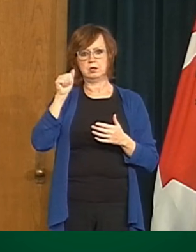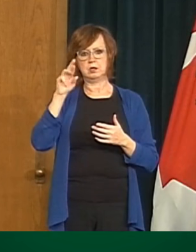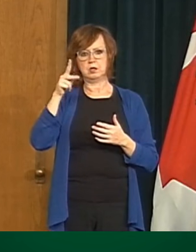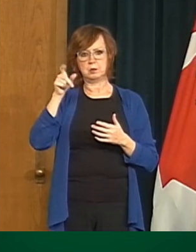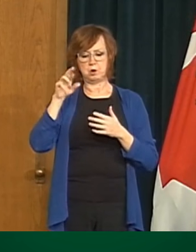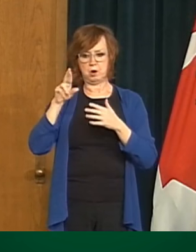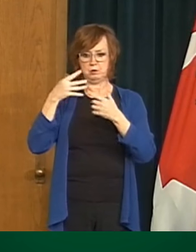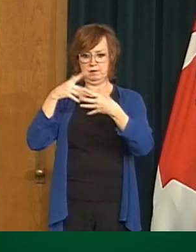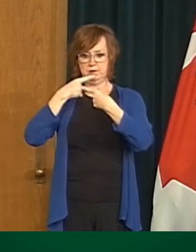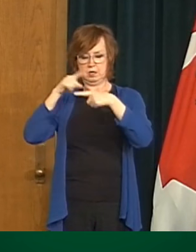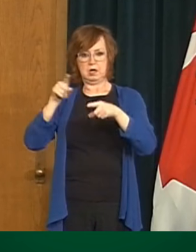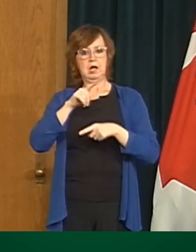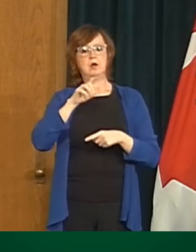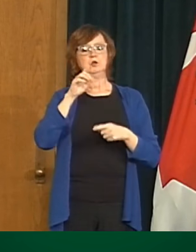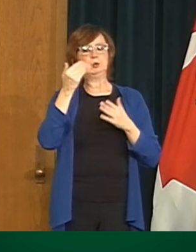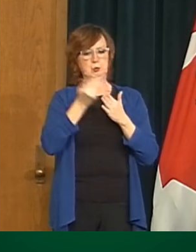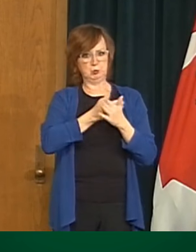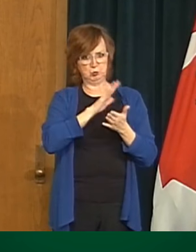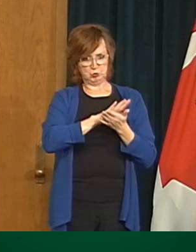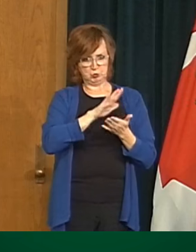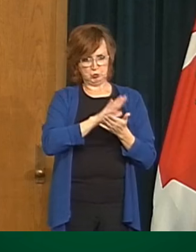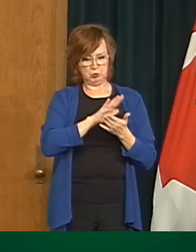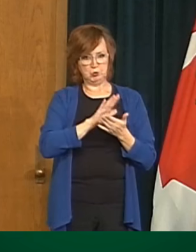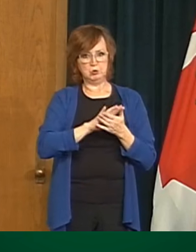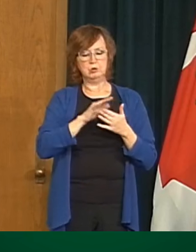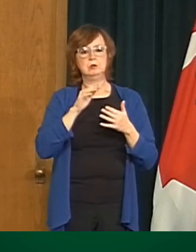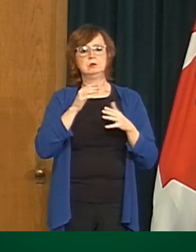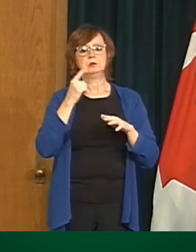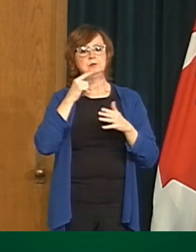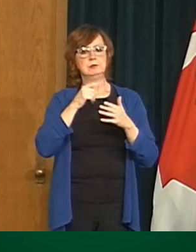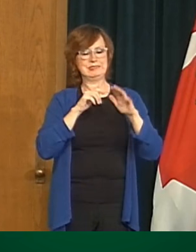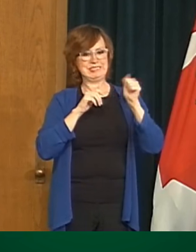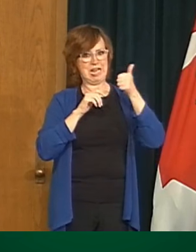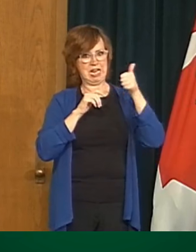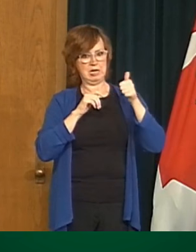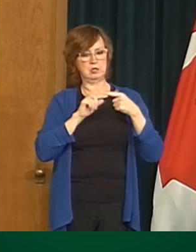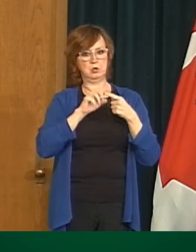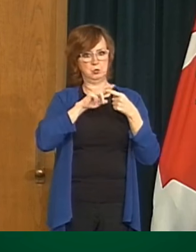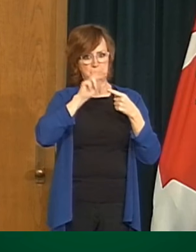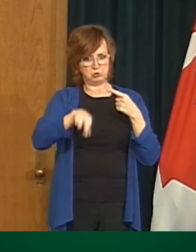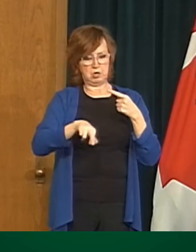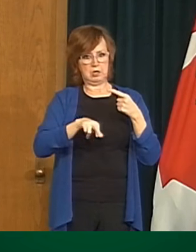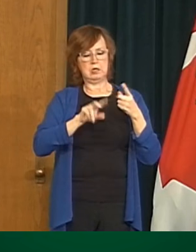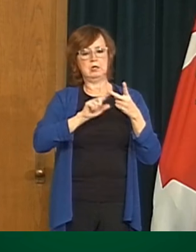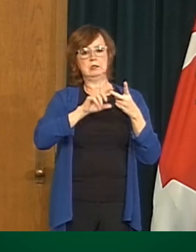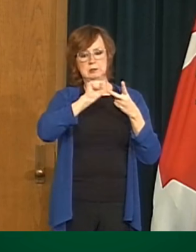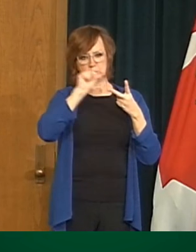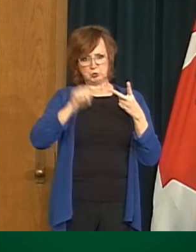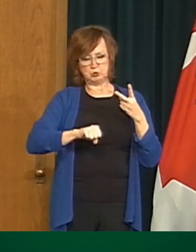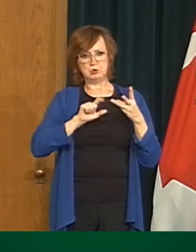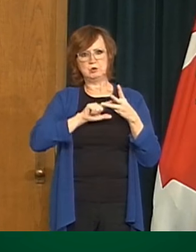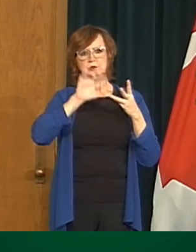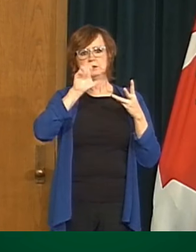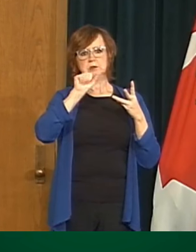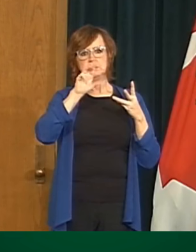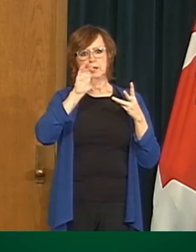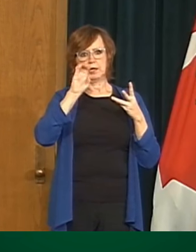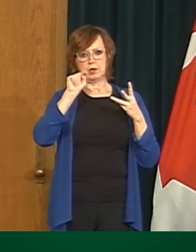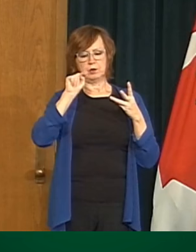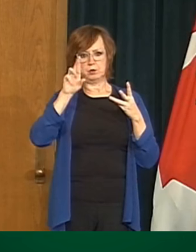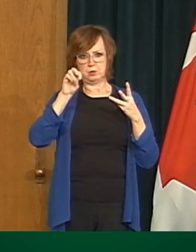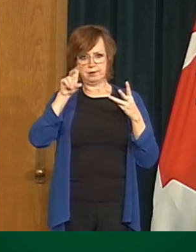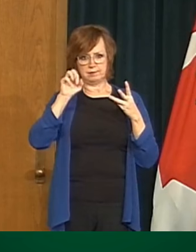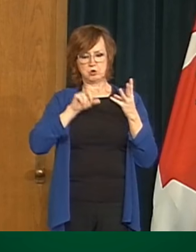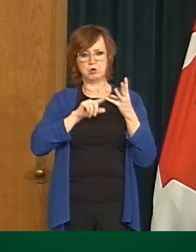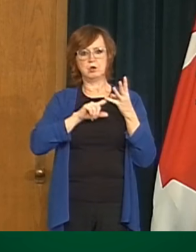school projects, including ones in Regina, in Saskatoon, in Carrot River, in Yorkton, in North Battleford, and